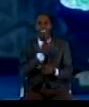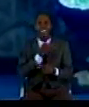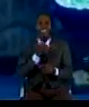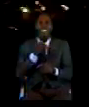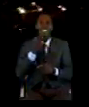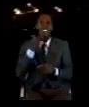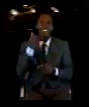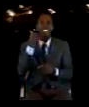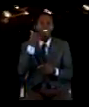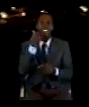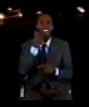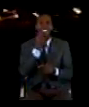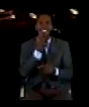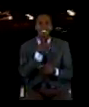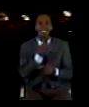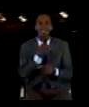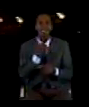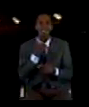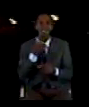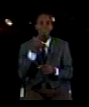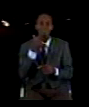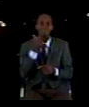Africa.